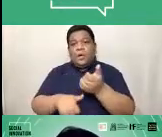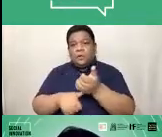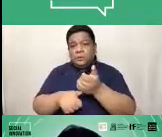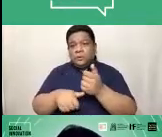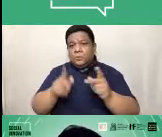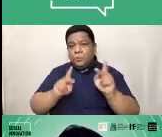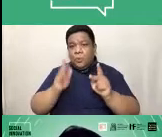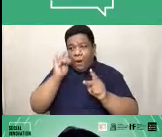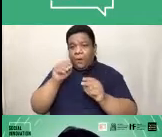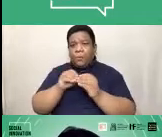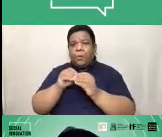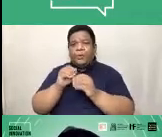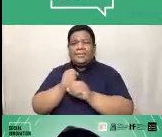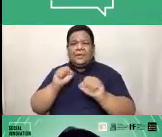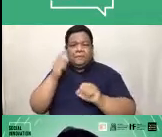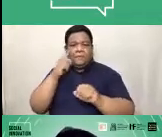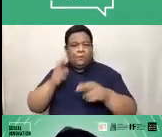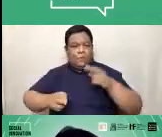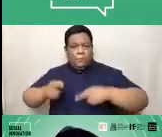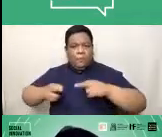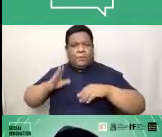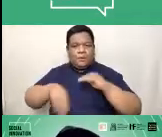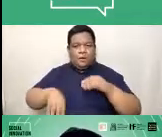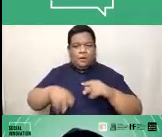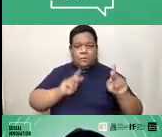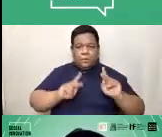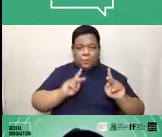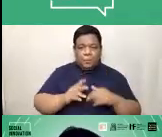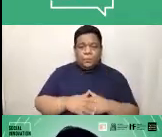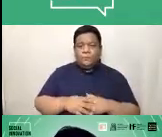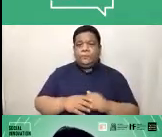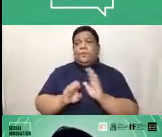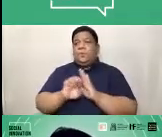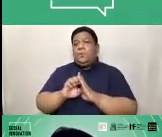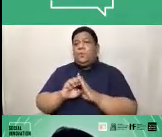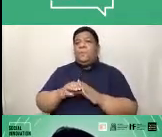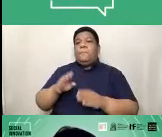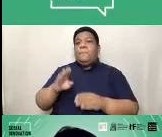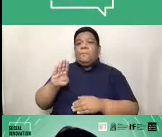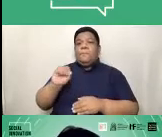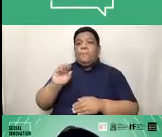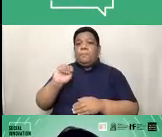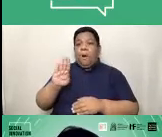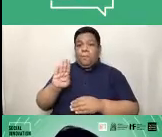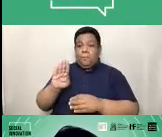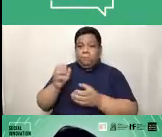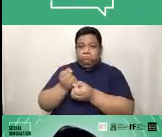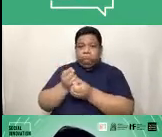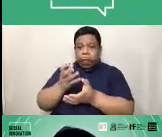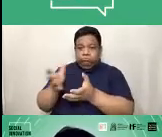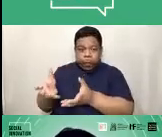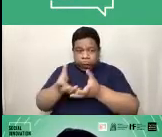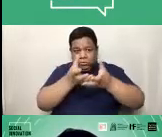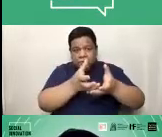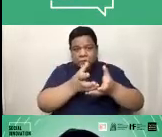for robots to do certain tasks. So you've seen about robotic bomb disposal, and now they're introducing concepts such as firefighting